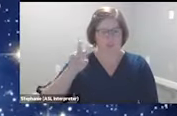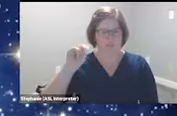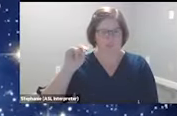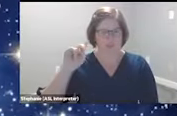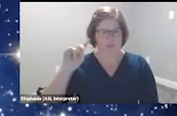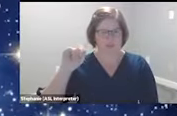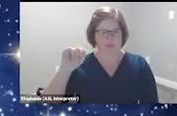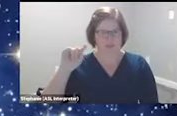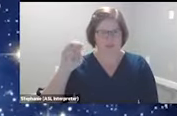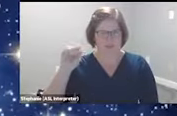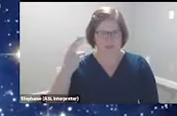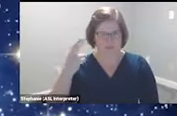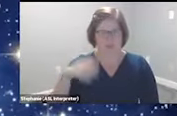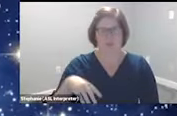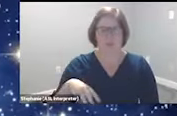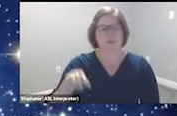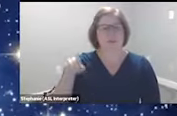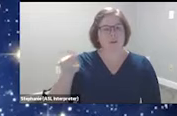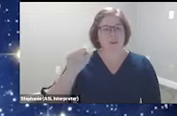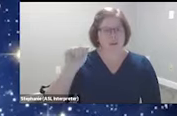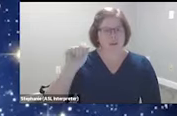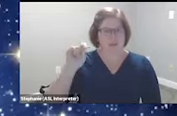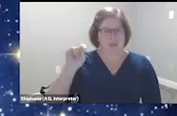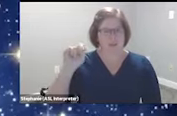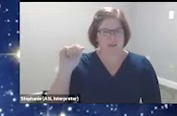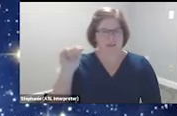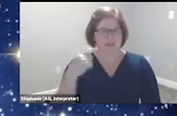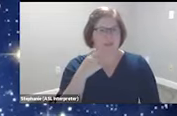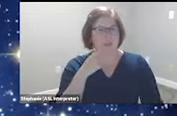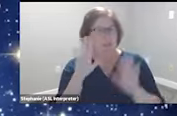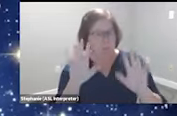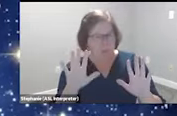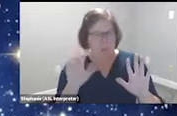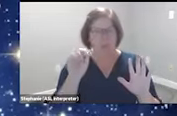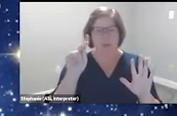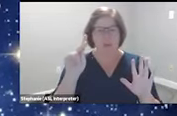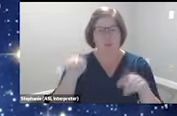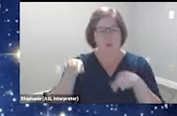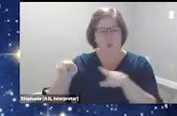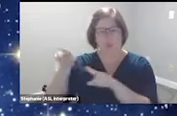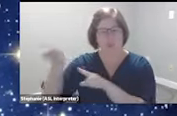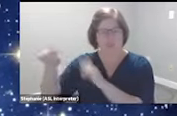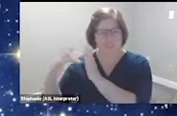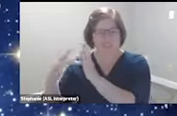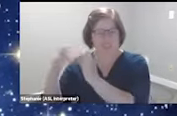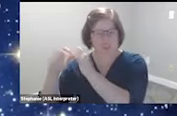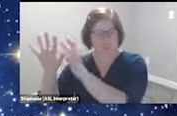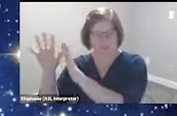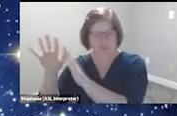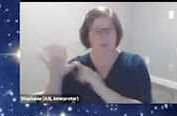While he is getting his mute situation taken care of, I did want to share, we had a request